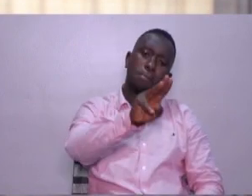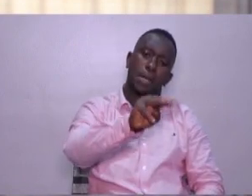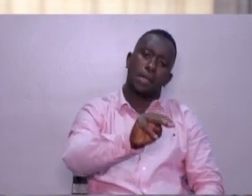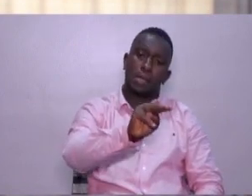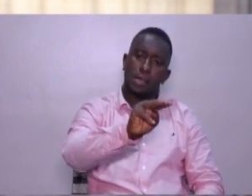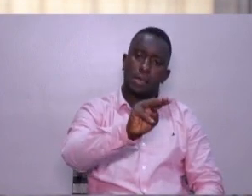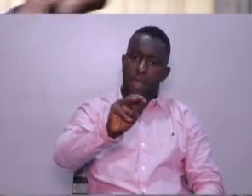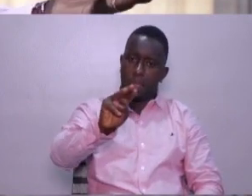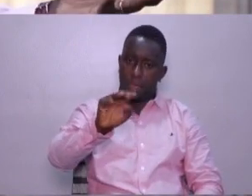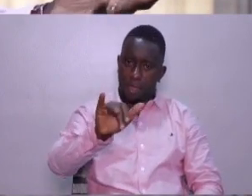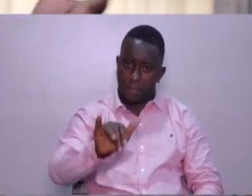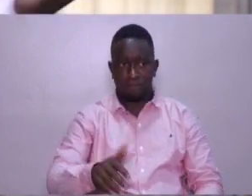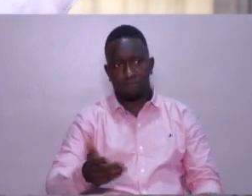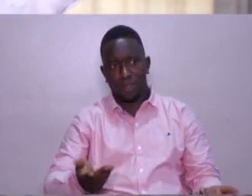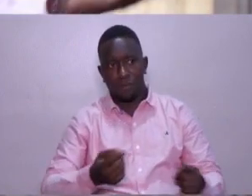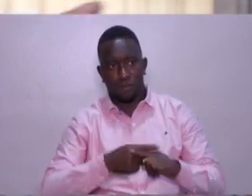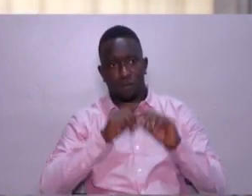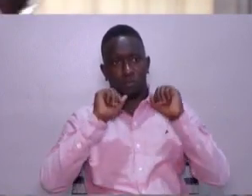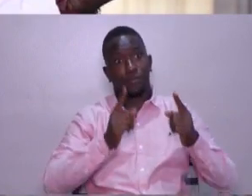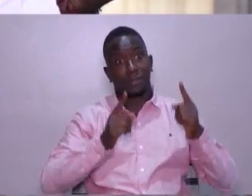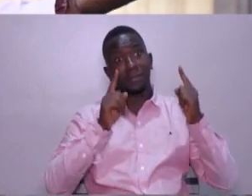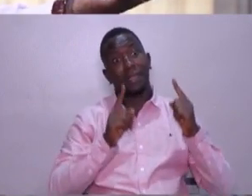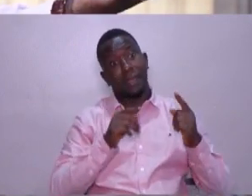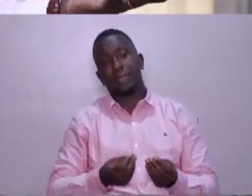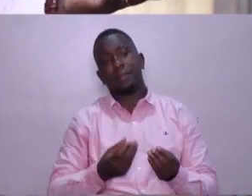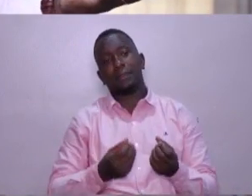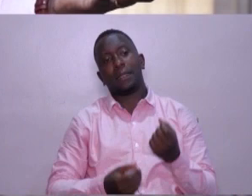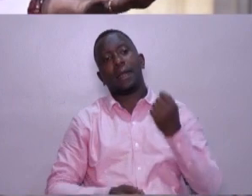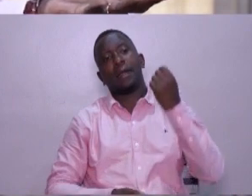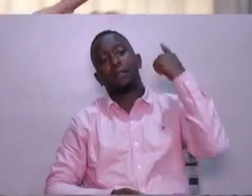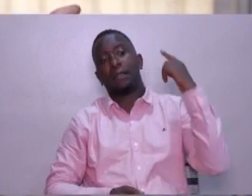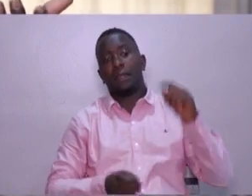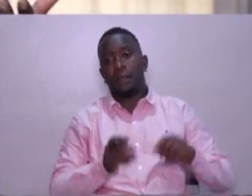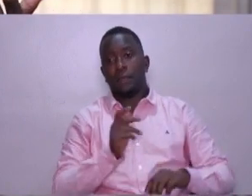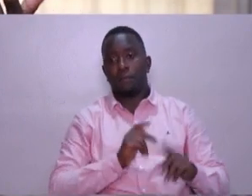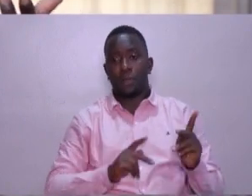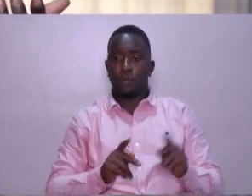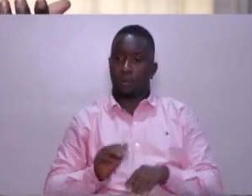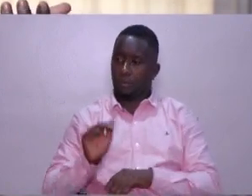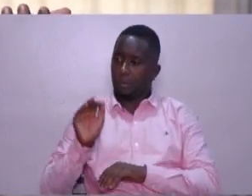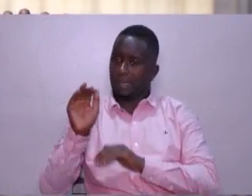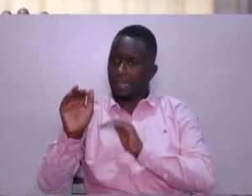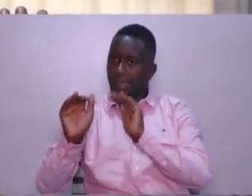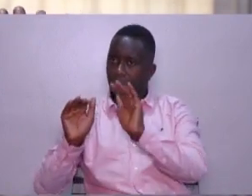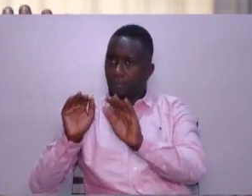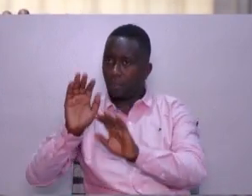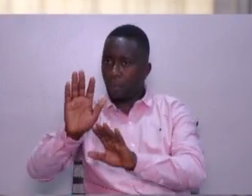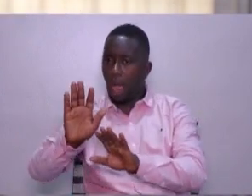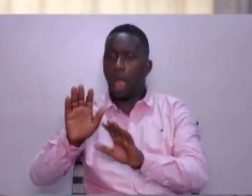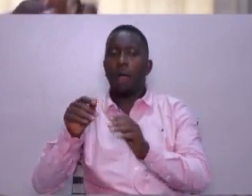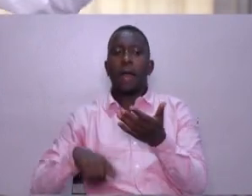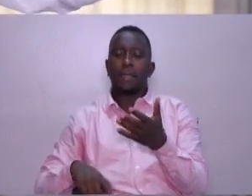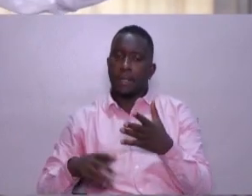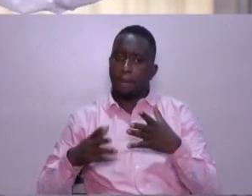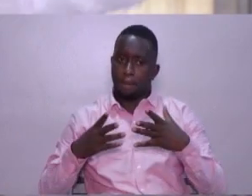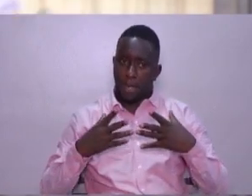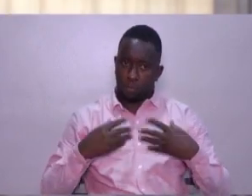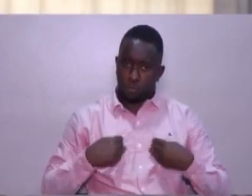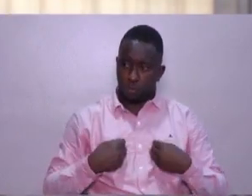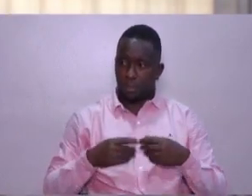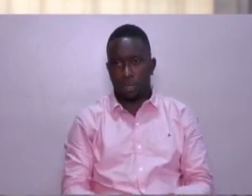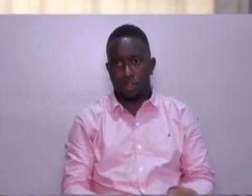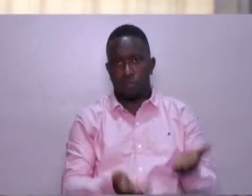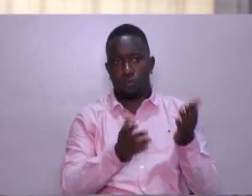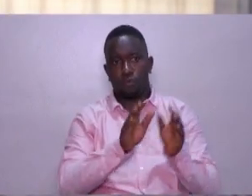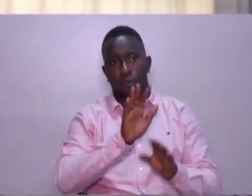Dr. Mwanga from Barara, and so on, so that people, as they seek your permission, or at least attribute you, also it improves